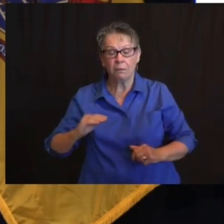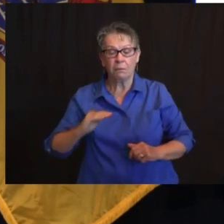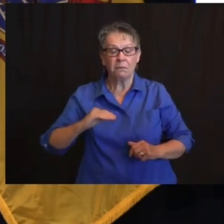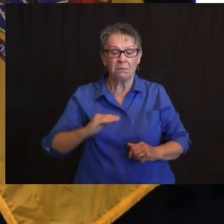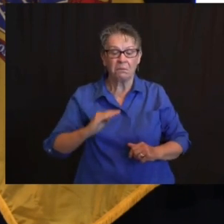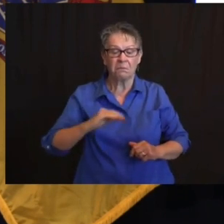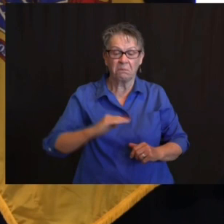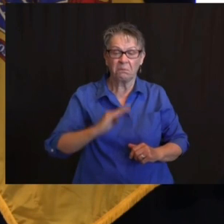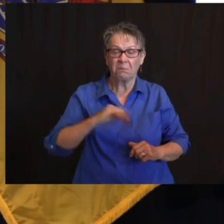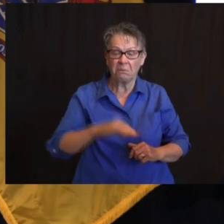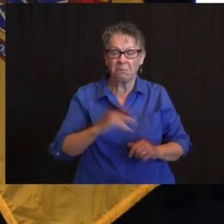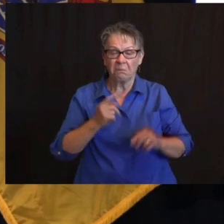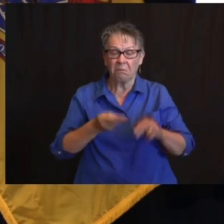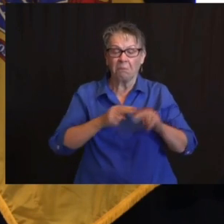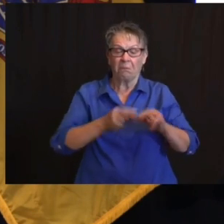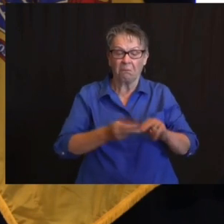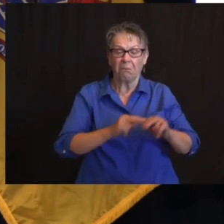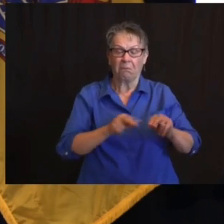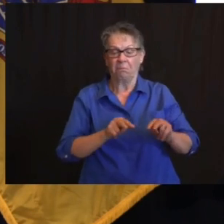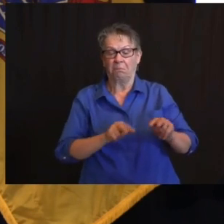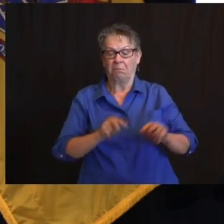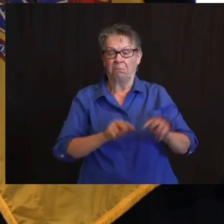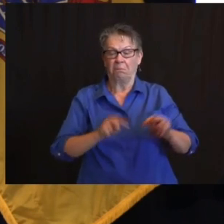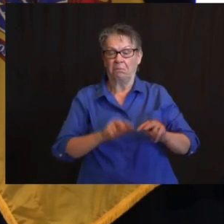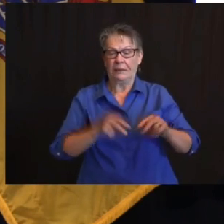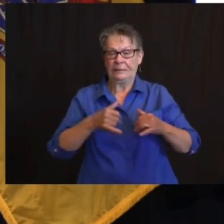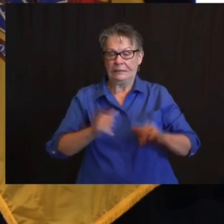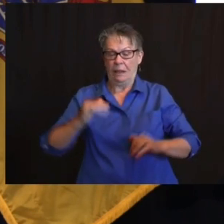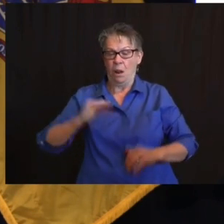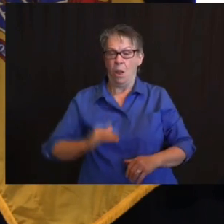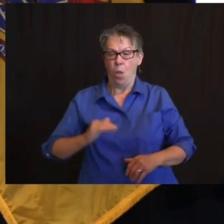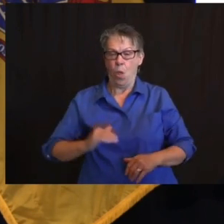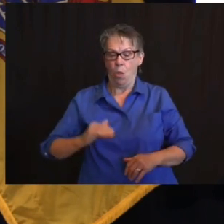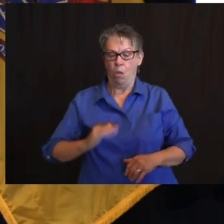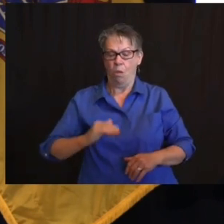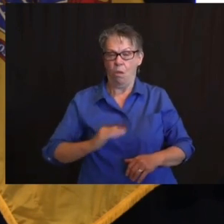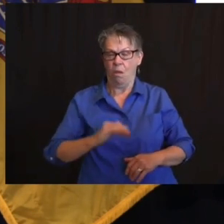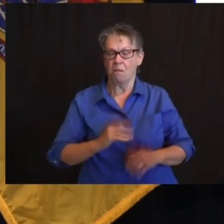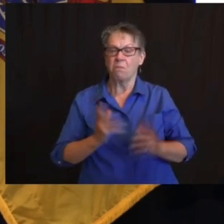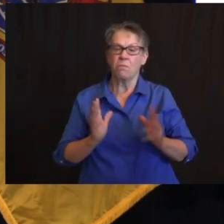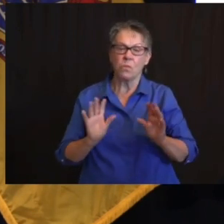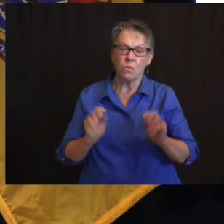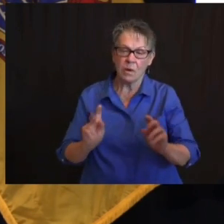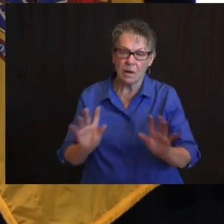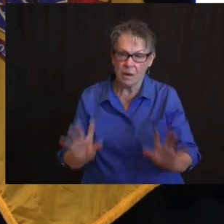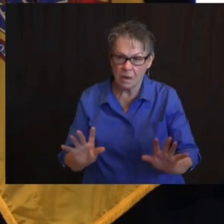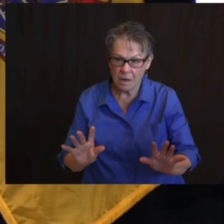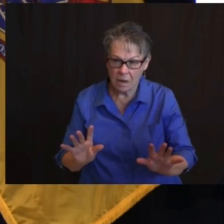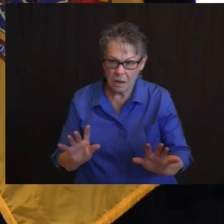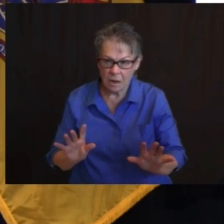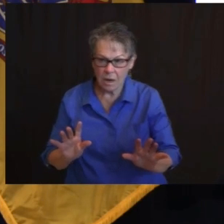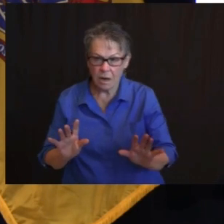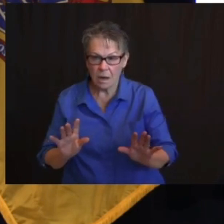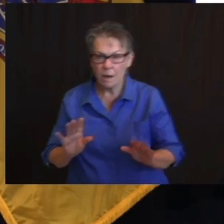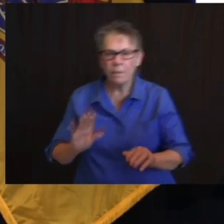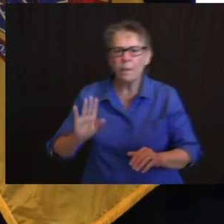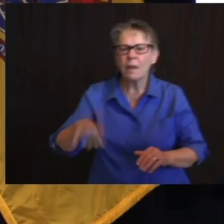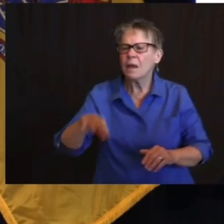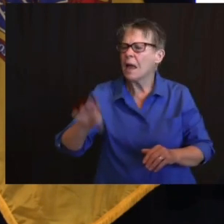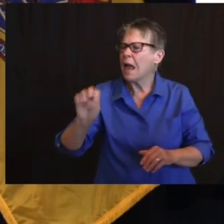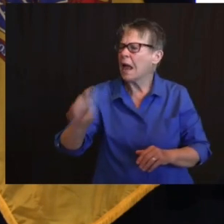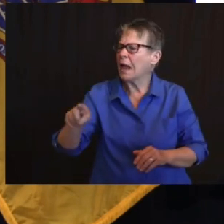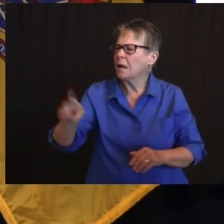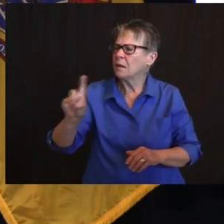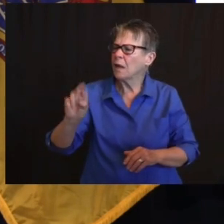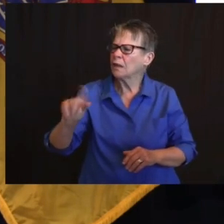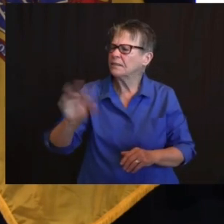think, yesterday about taking too much. Judy and I were talking about particular counties, as we do every day, drawing too broad a conclusion. I would